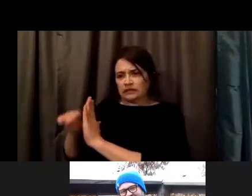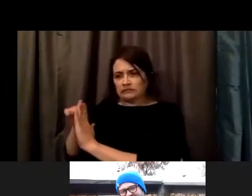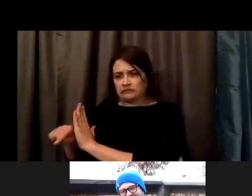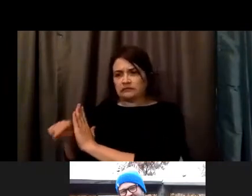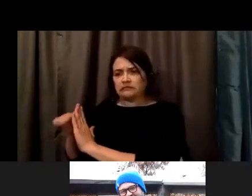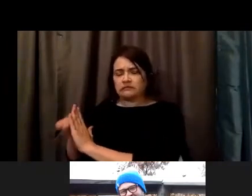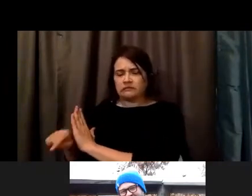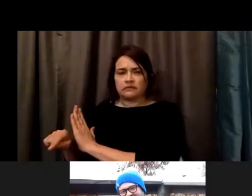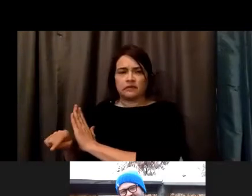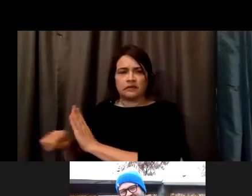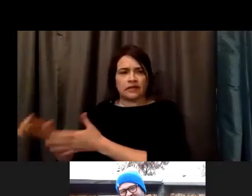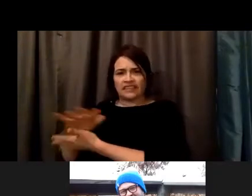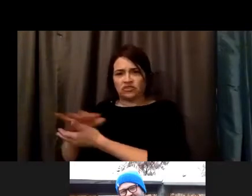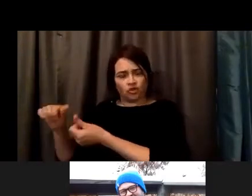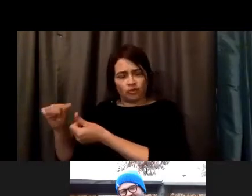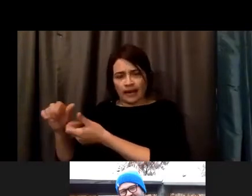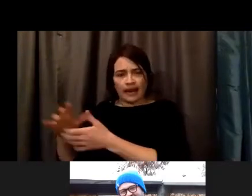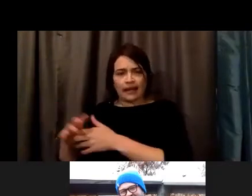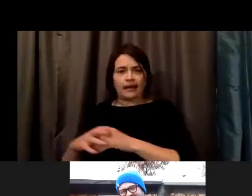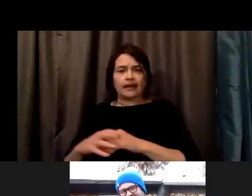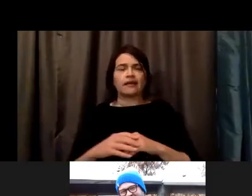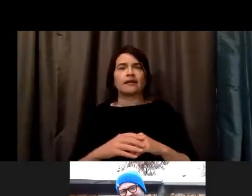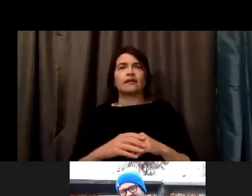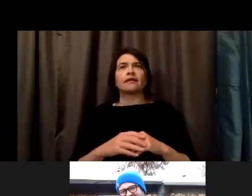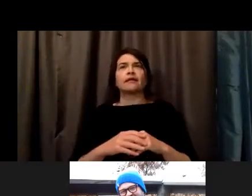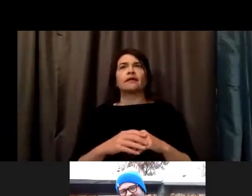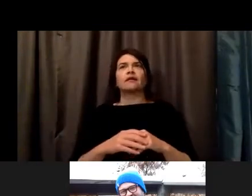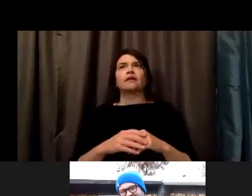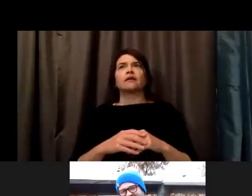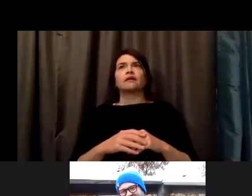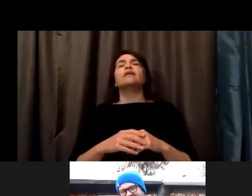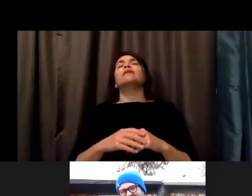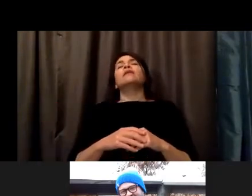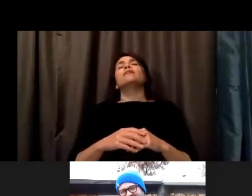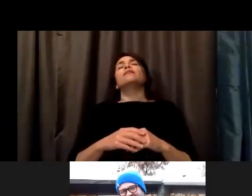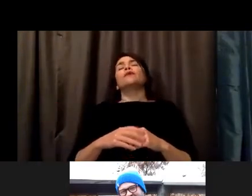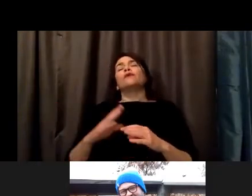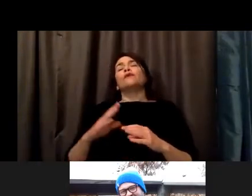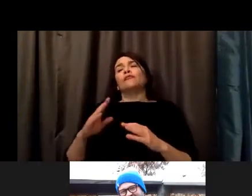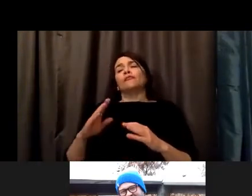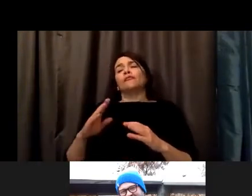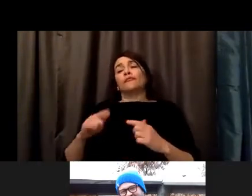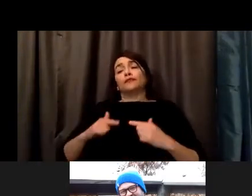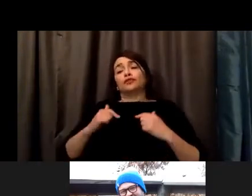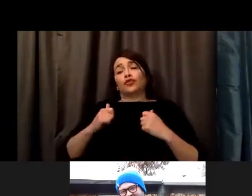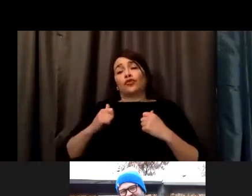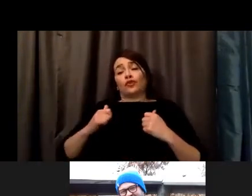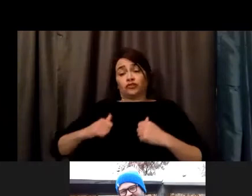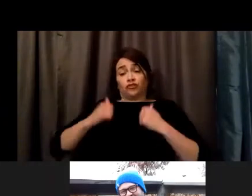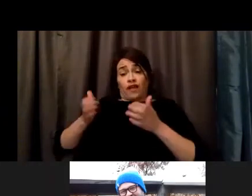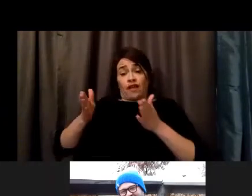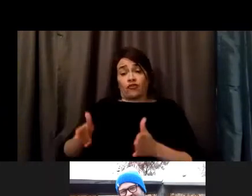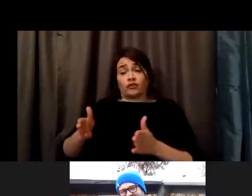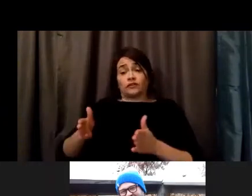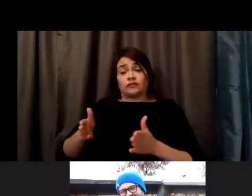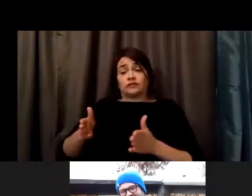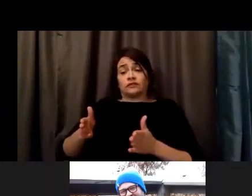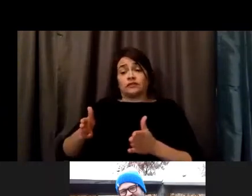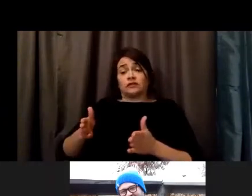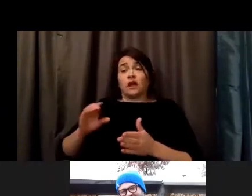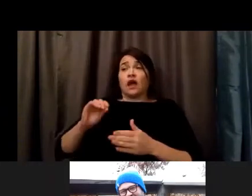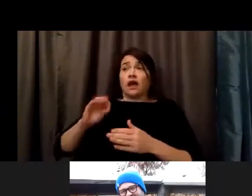Typically, they're survivors of people who were involved in politics, who were people who were involved in the